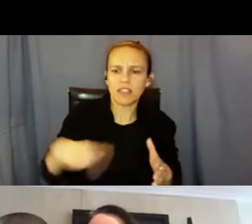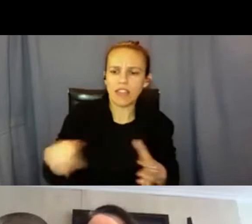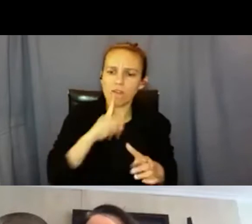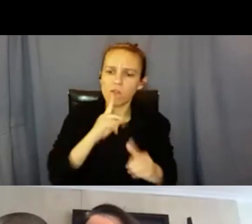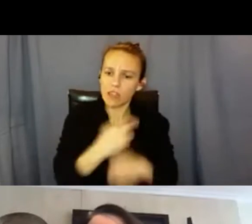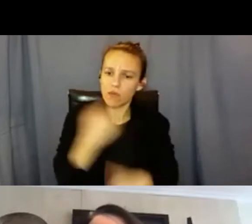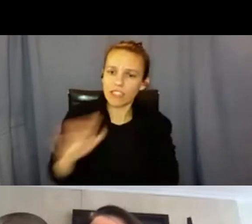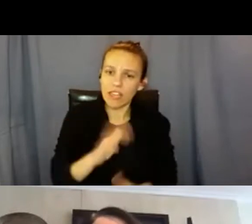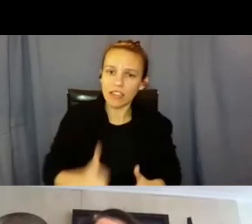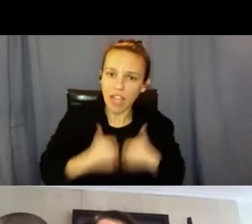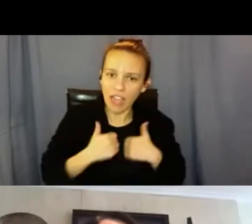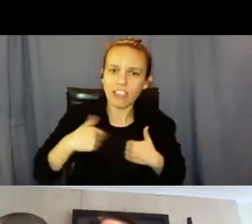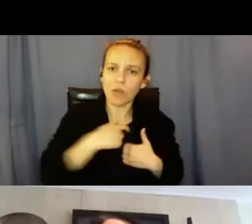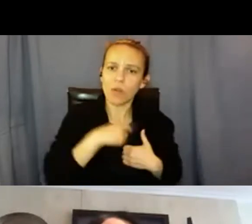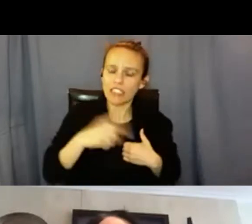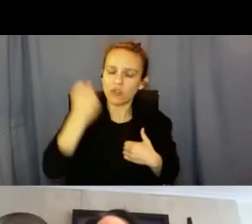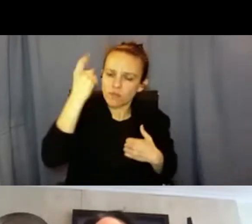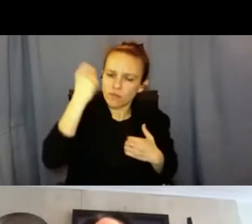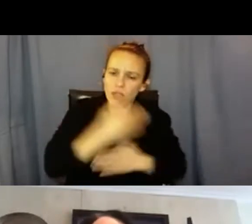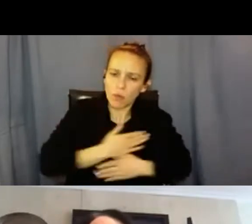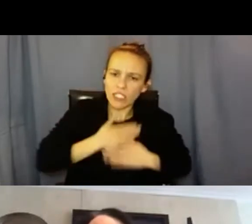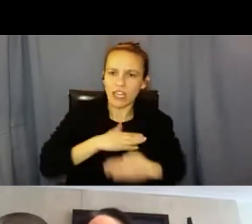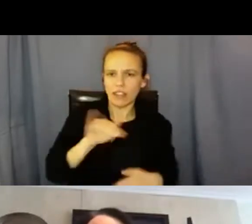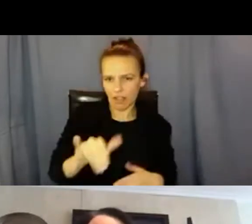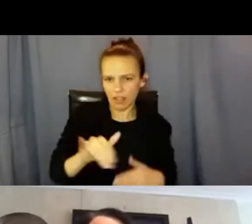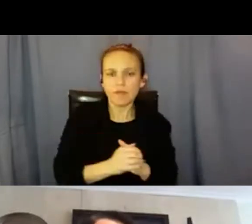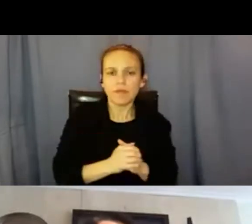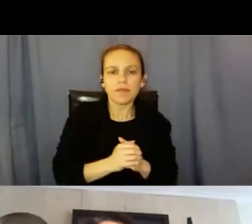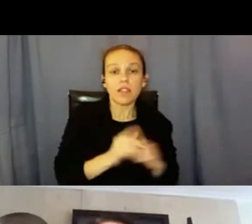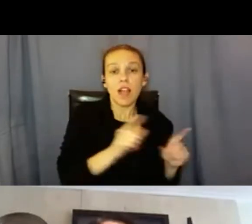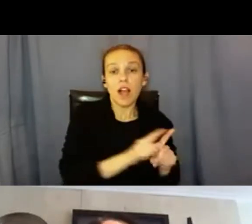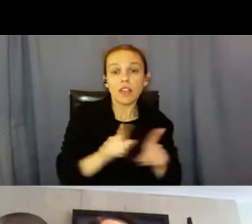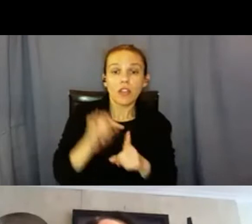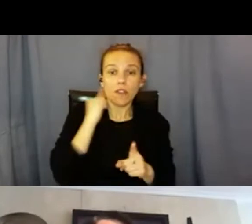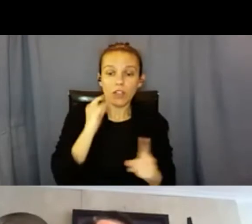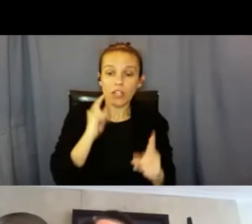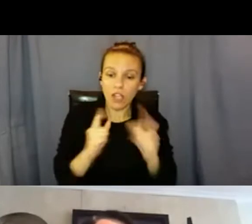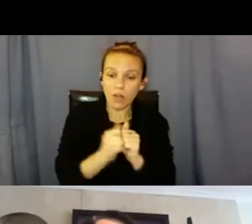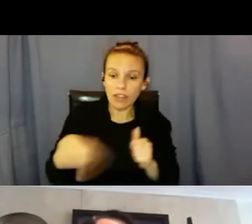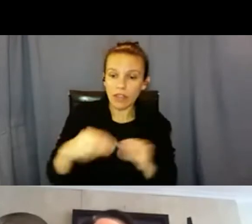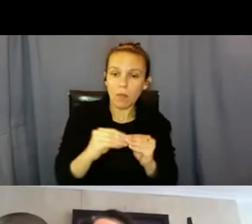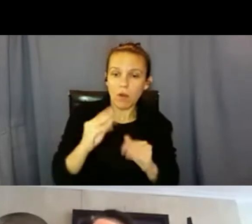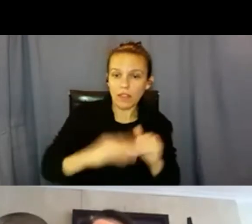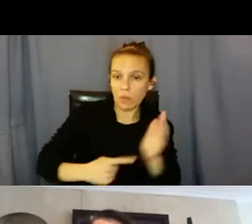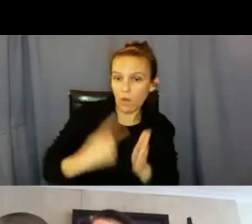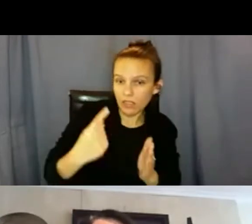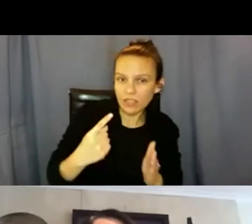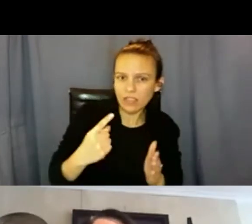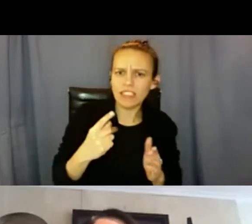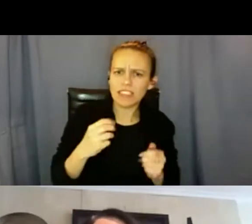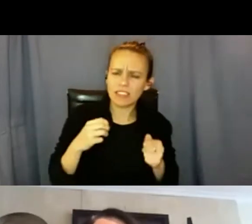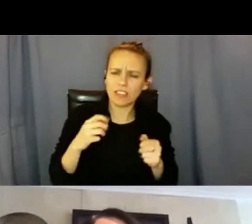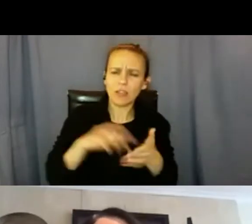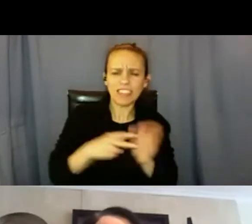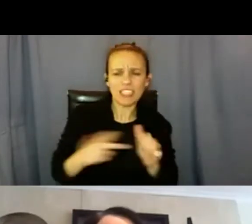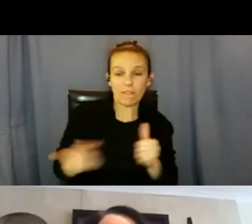to appreciate that. And then if you're going to talk with staff for more than one time, it's a great opportunity to listen first and give people